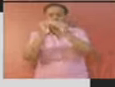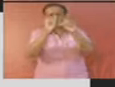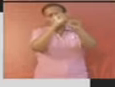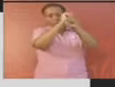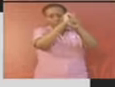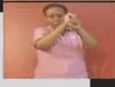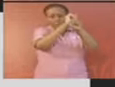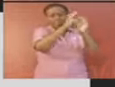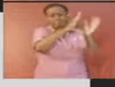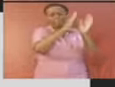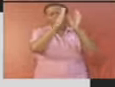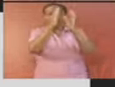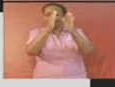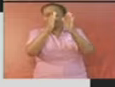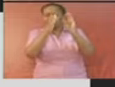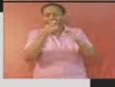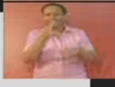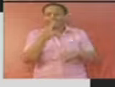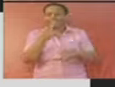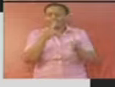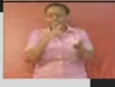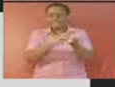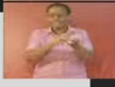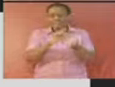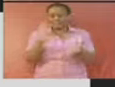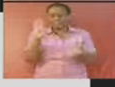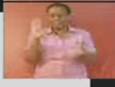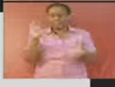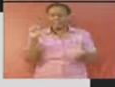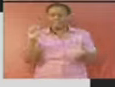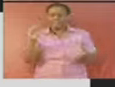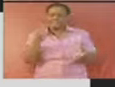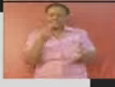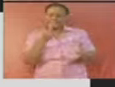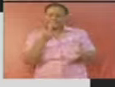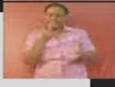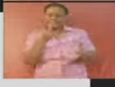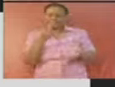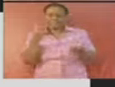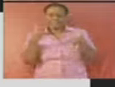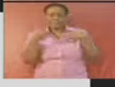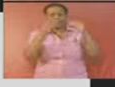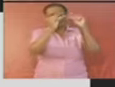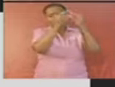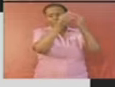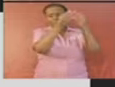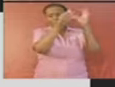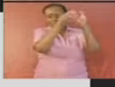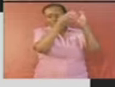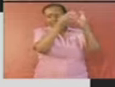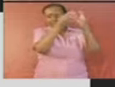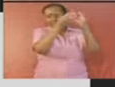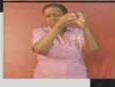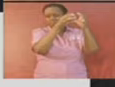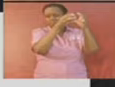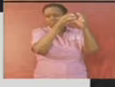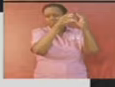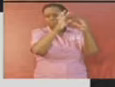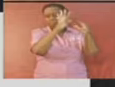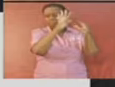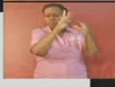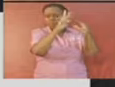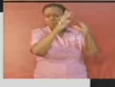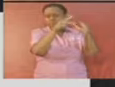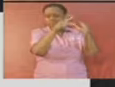Best was here a couple months ago speaking about the fact that there was a cluster of 42 cases of COVID because somebody went to